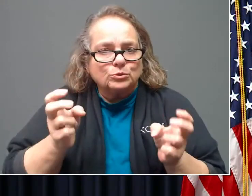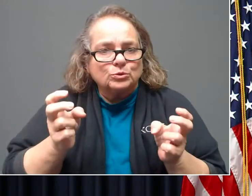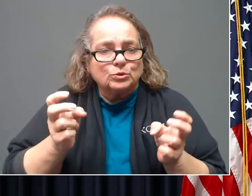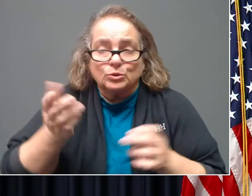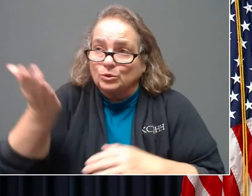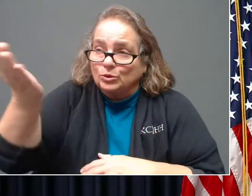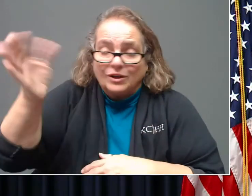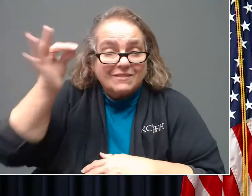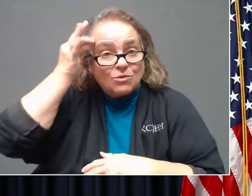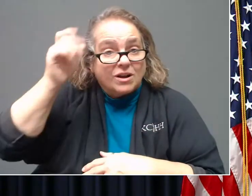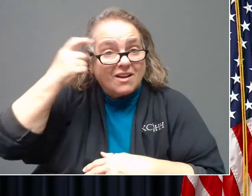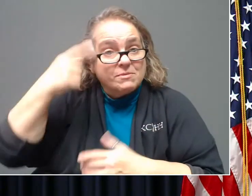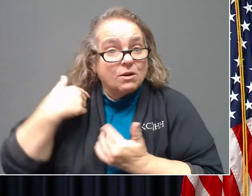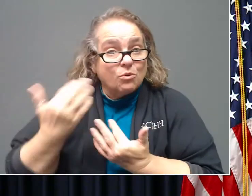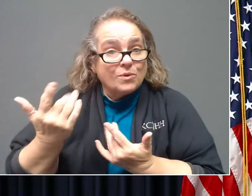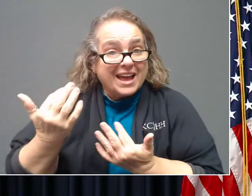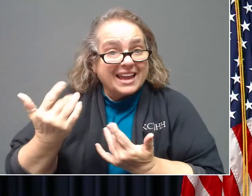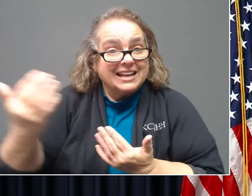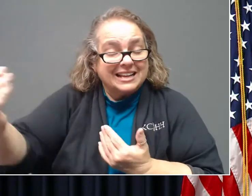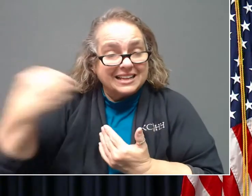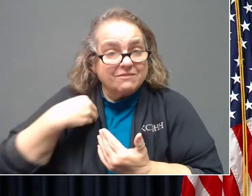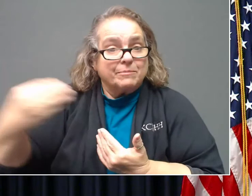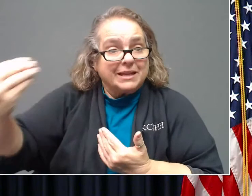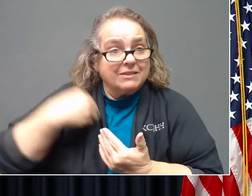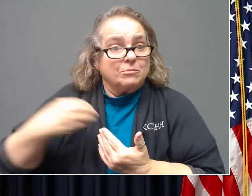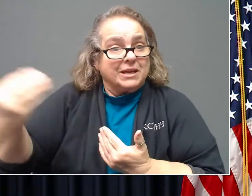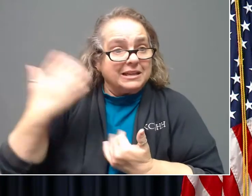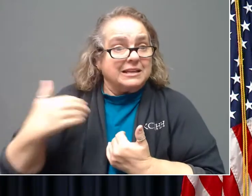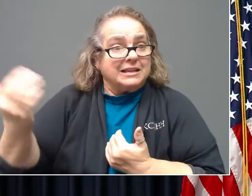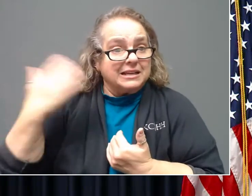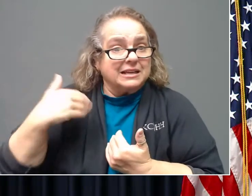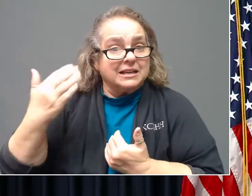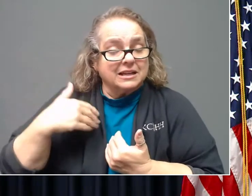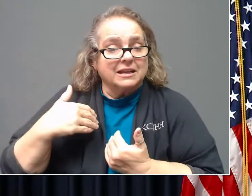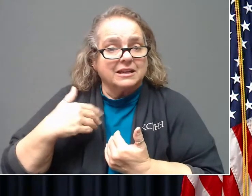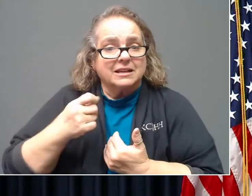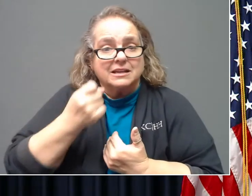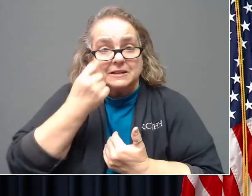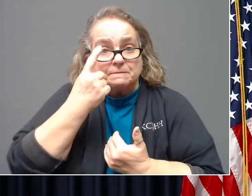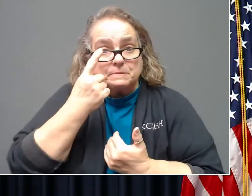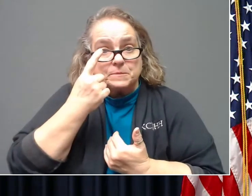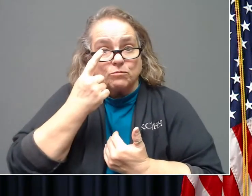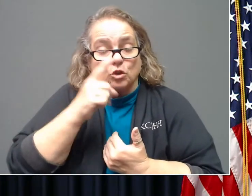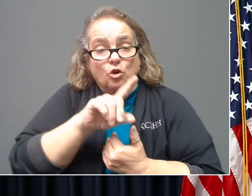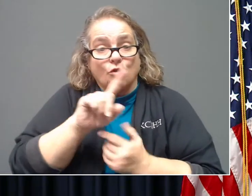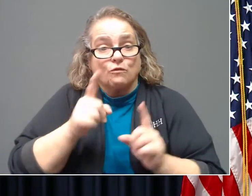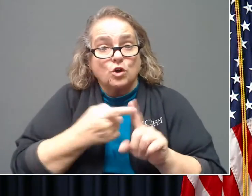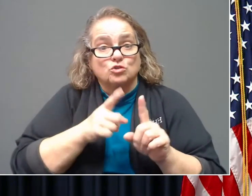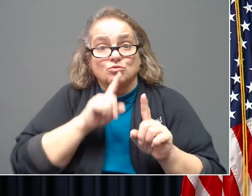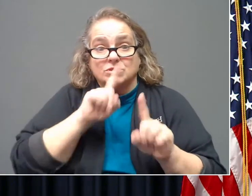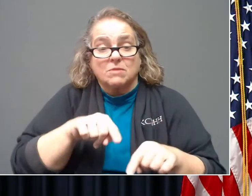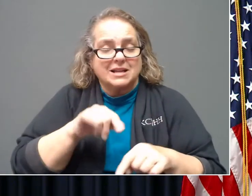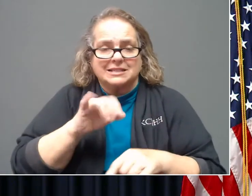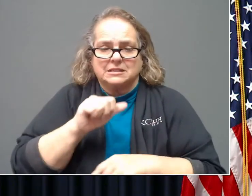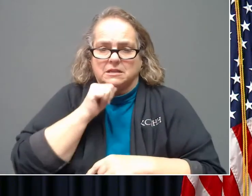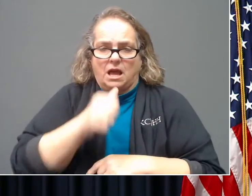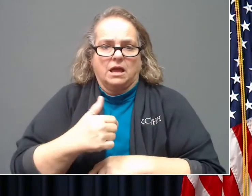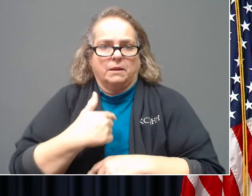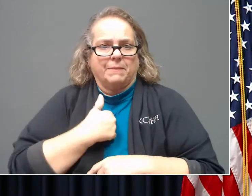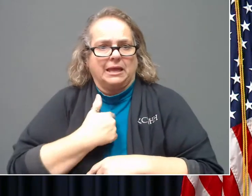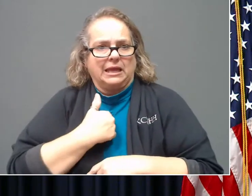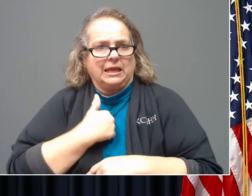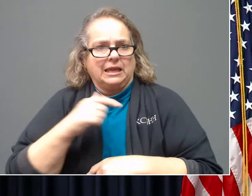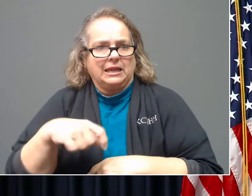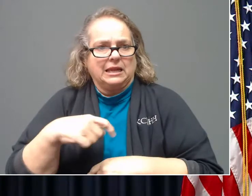pandemic that our first reaction isn't me, it is we. So in other words, if you were